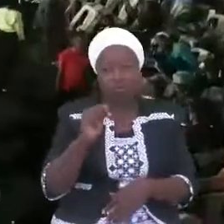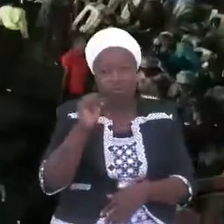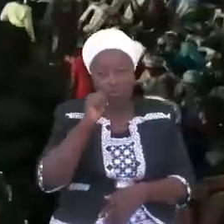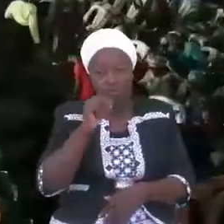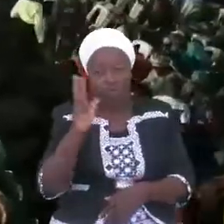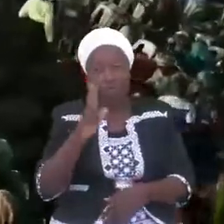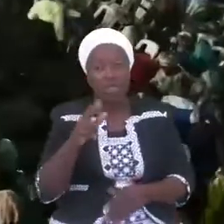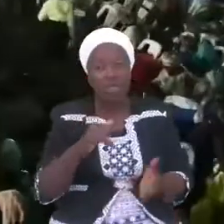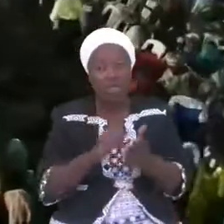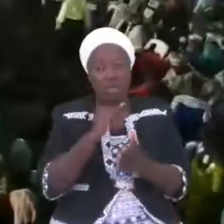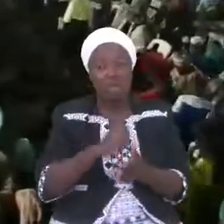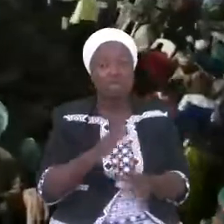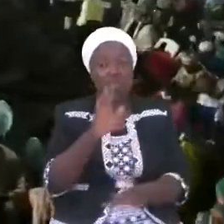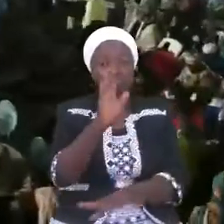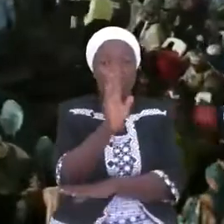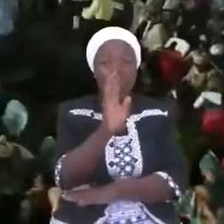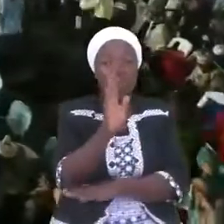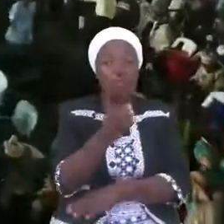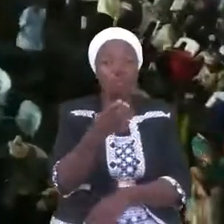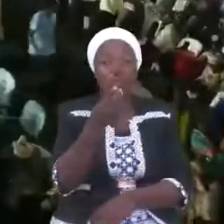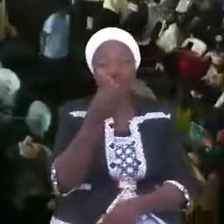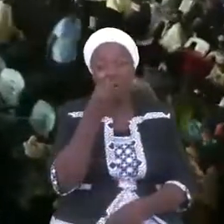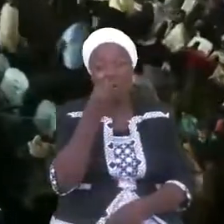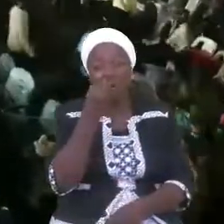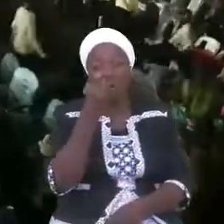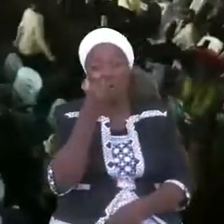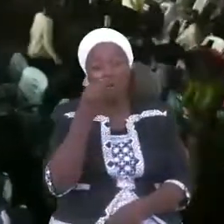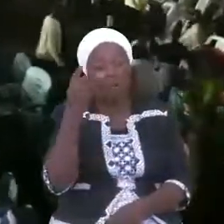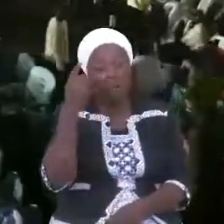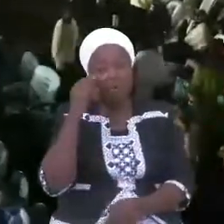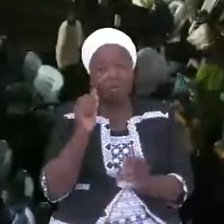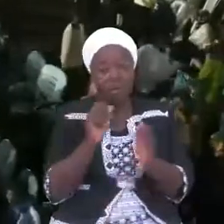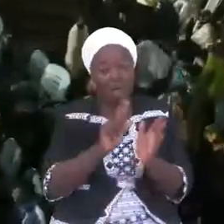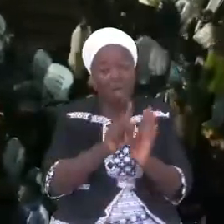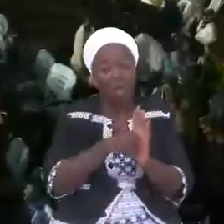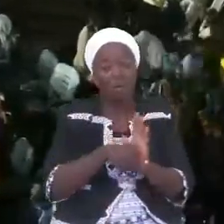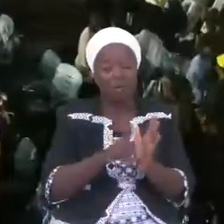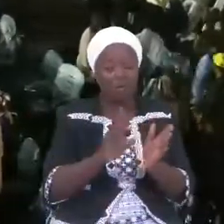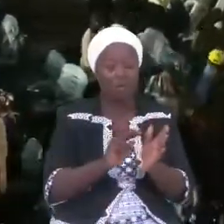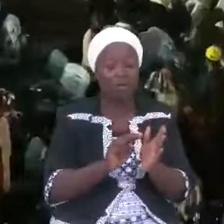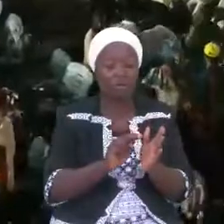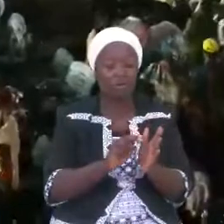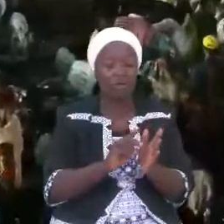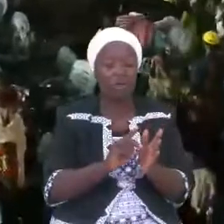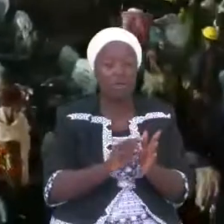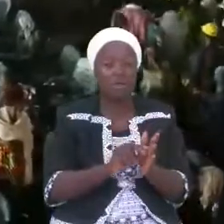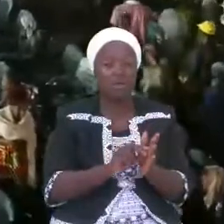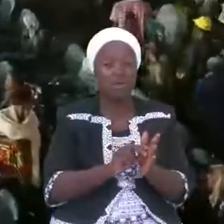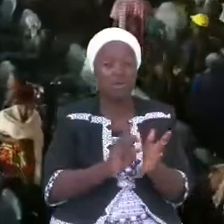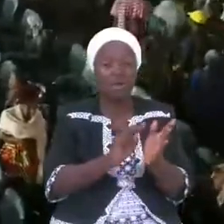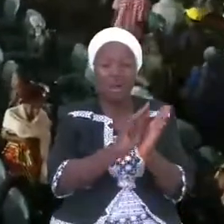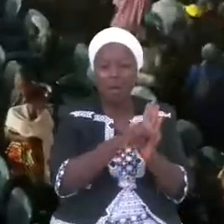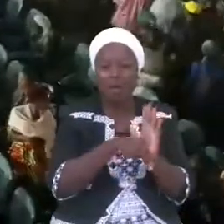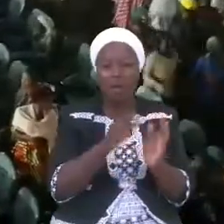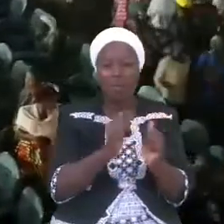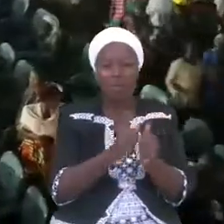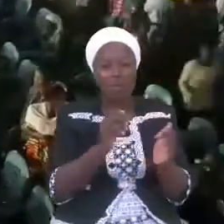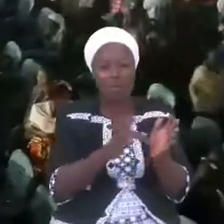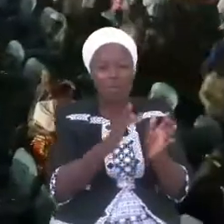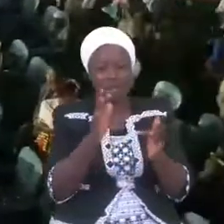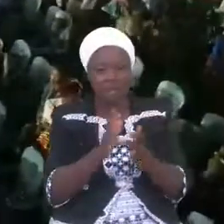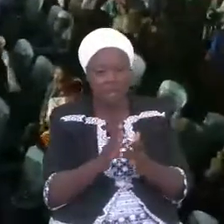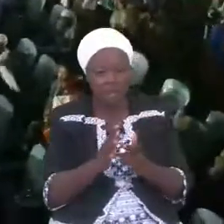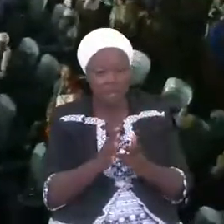lunch hour with Jesus. And you will not be disappointed. You will be